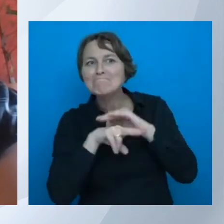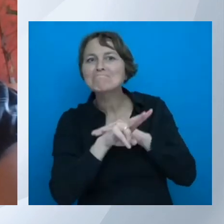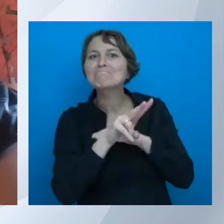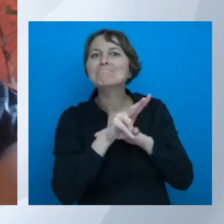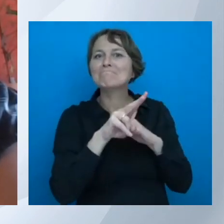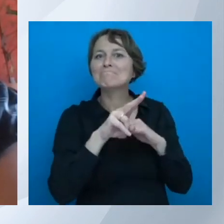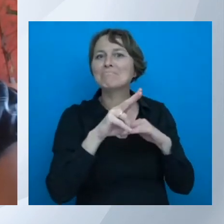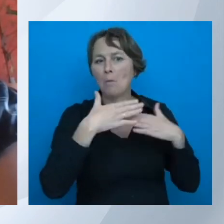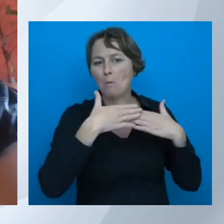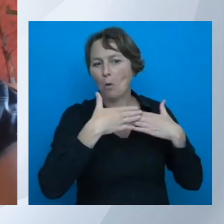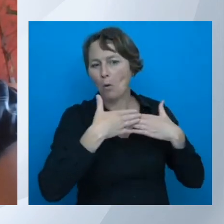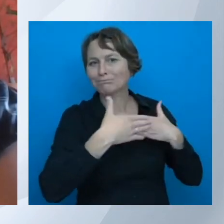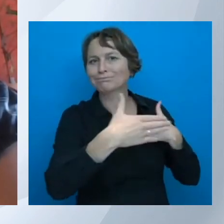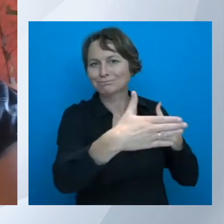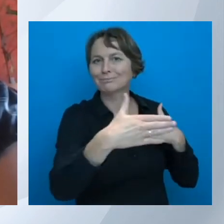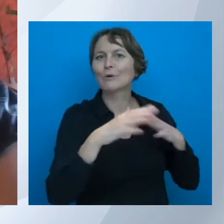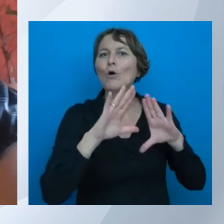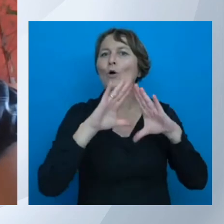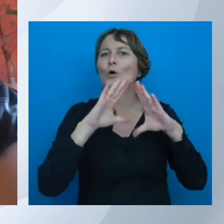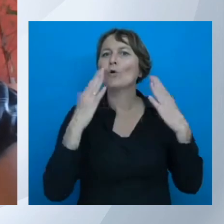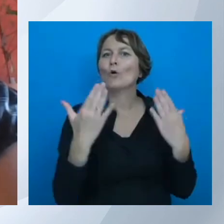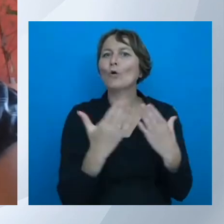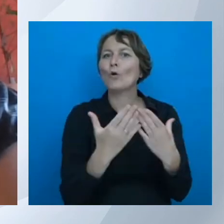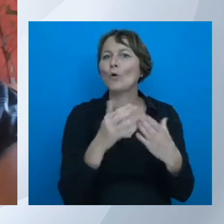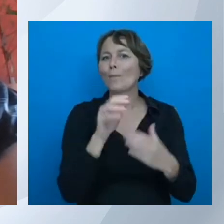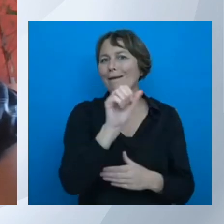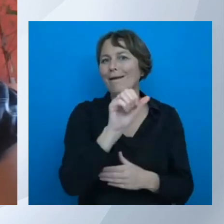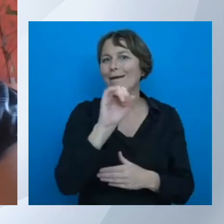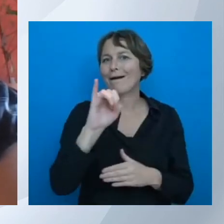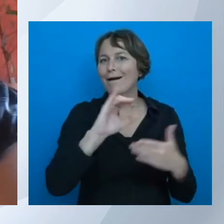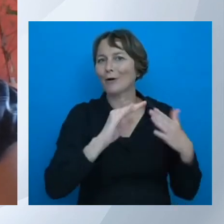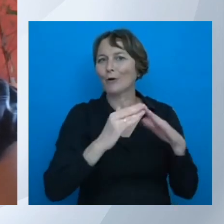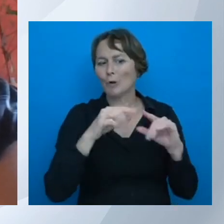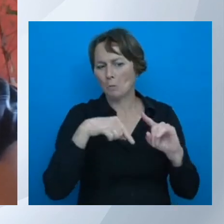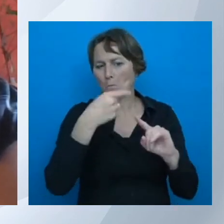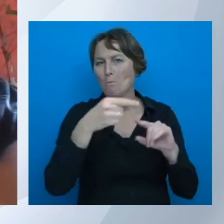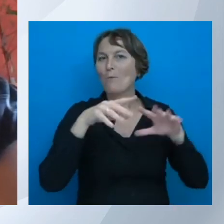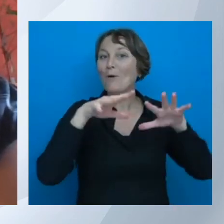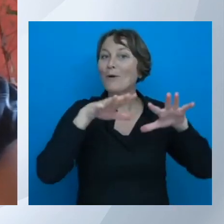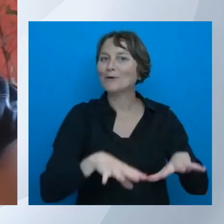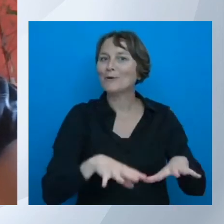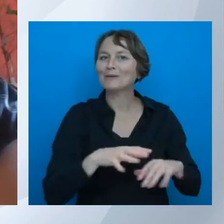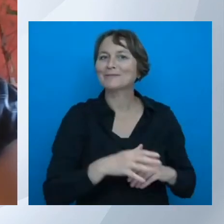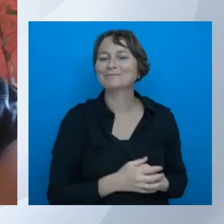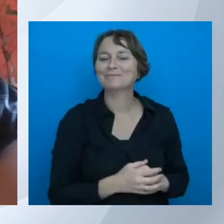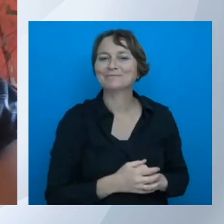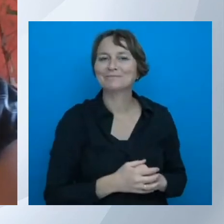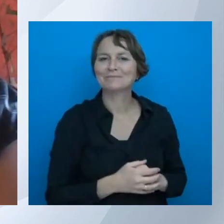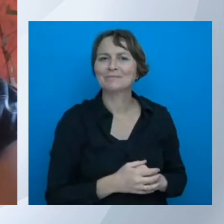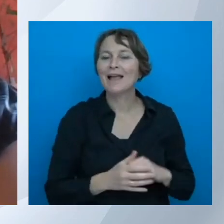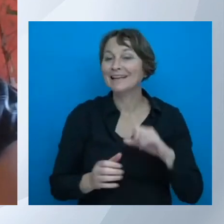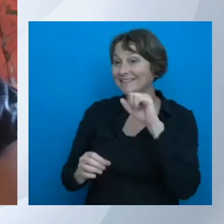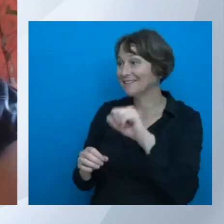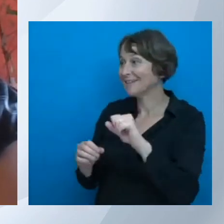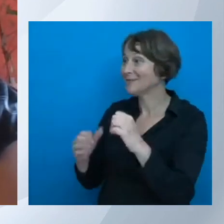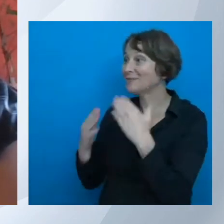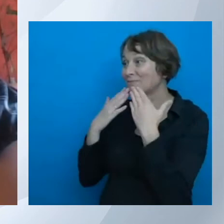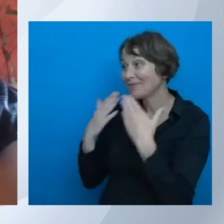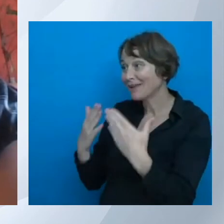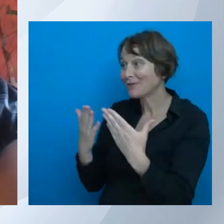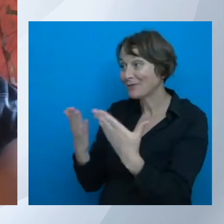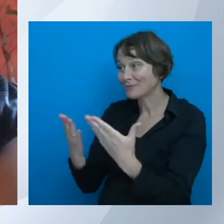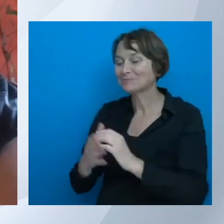the Global AI Community event in October. Yes, so, thank you as well.